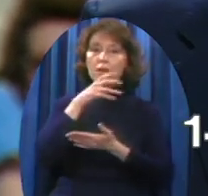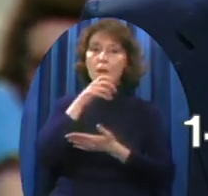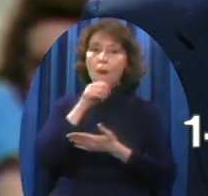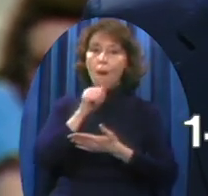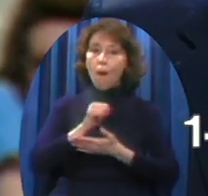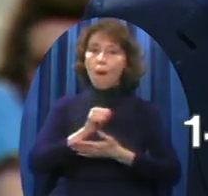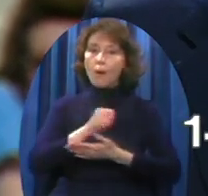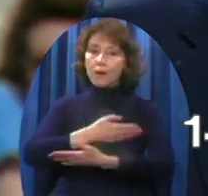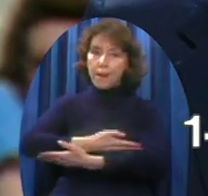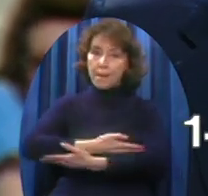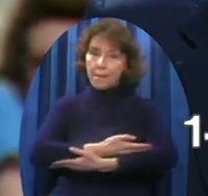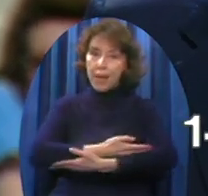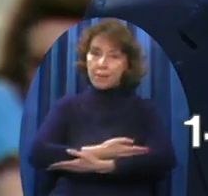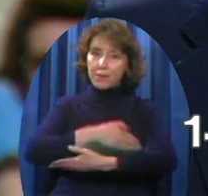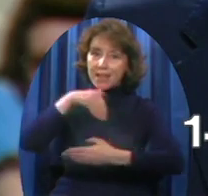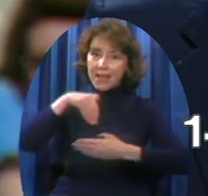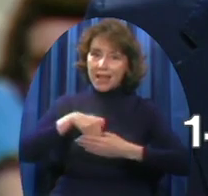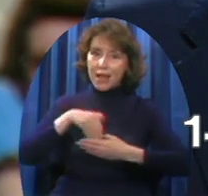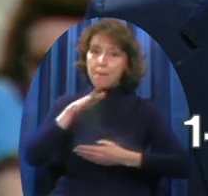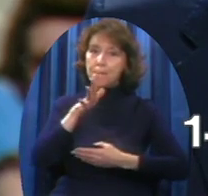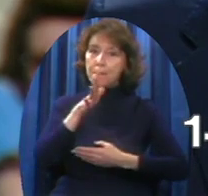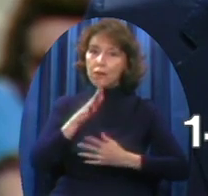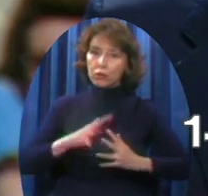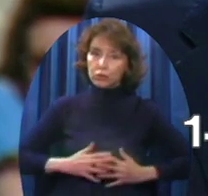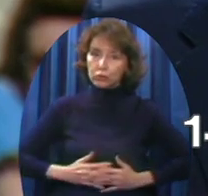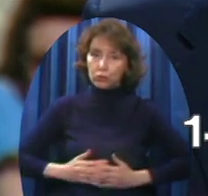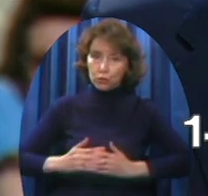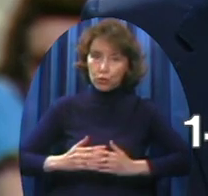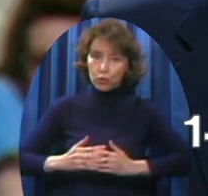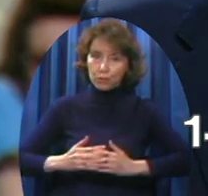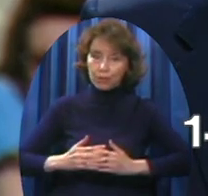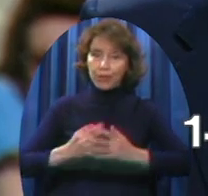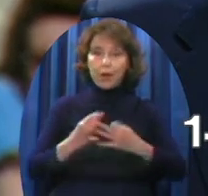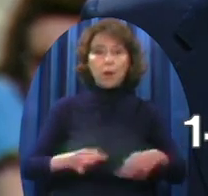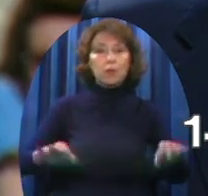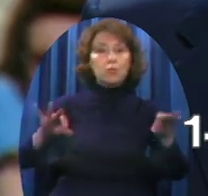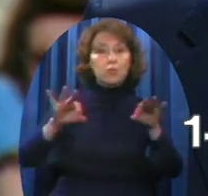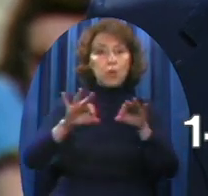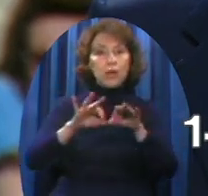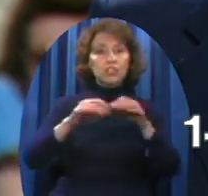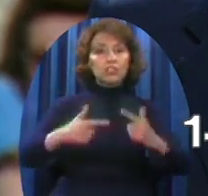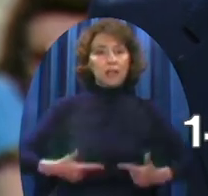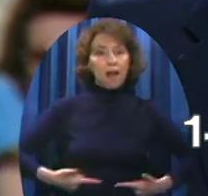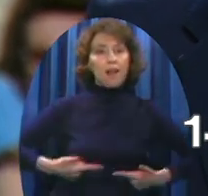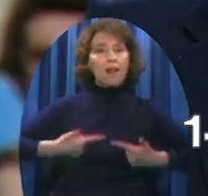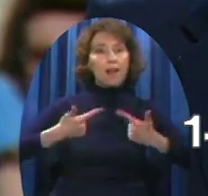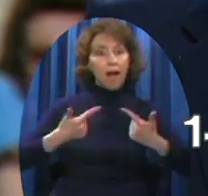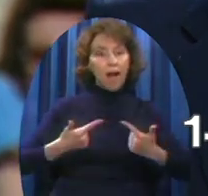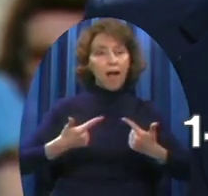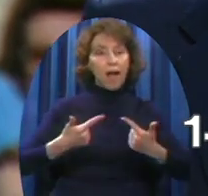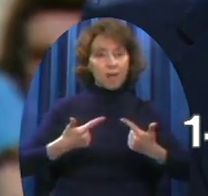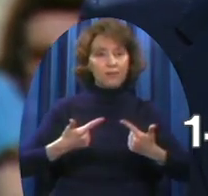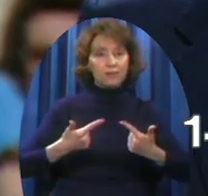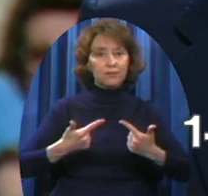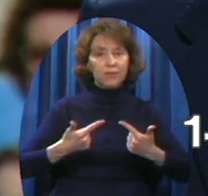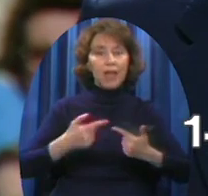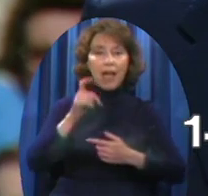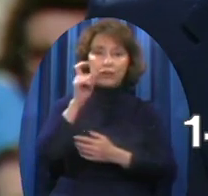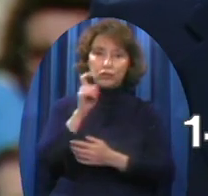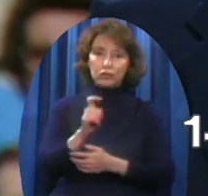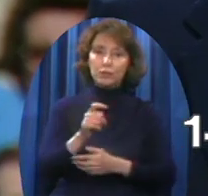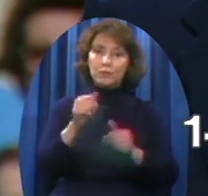of a living child in its mother's womb, precious and alive and deserving the fundamental right to